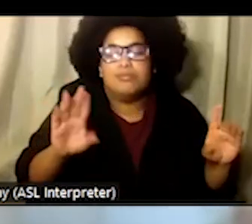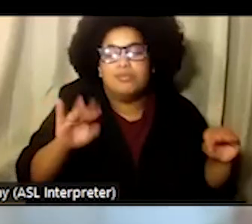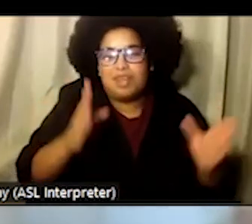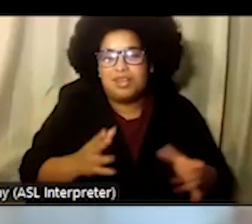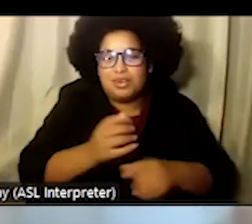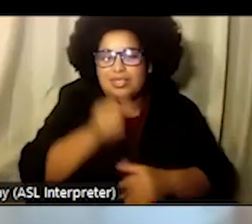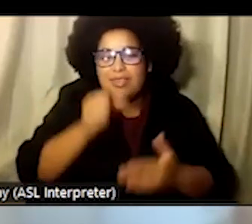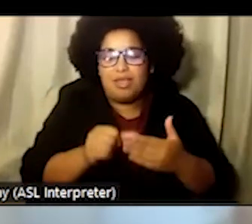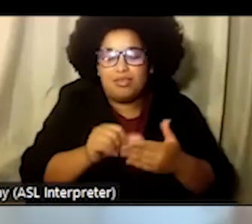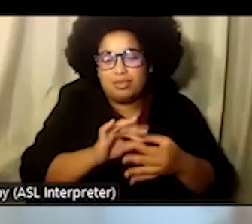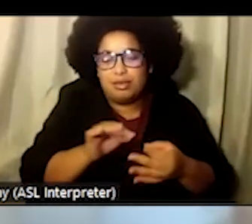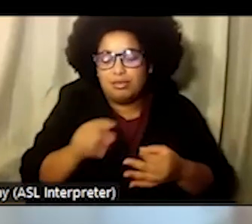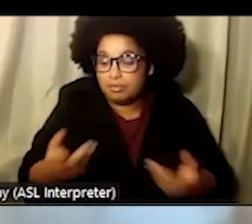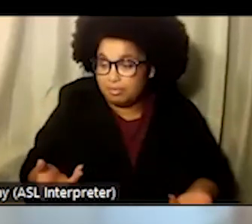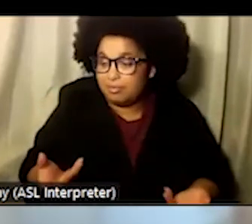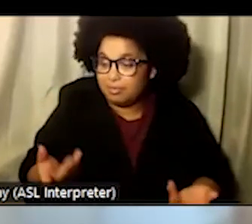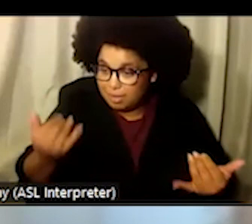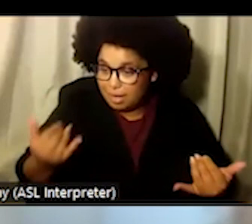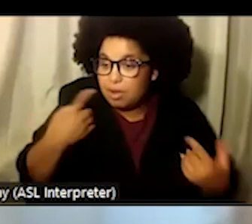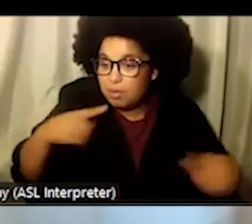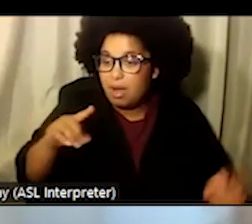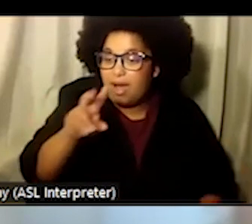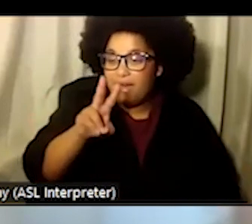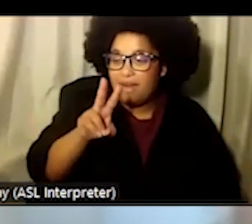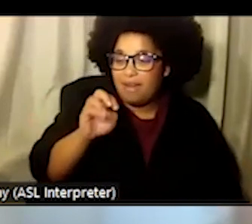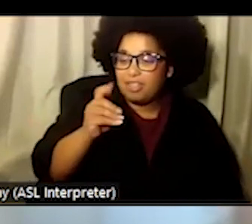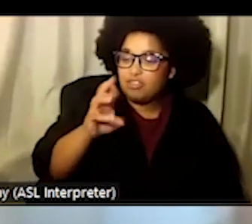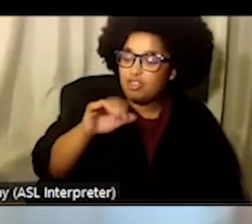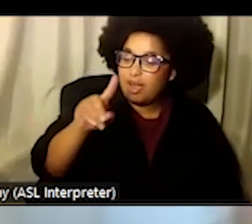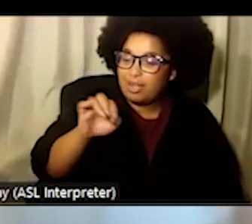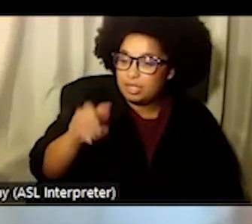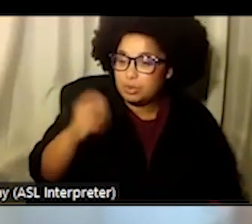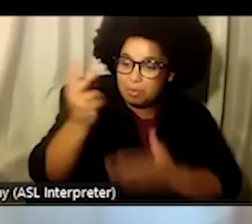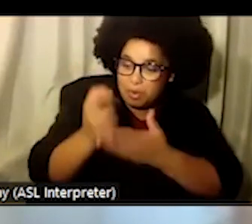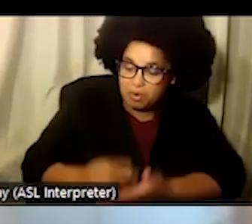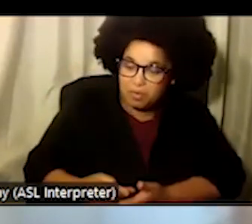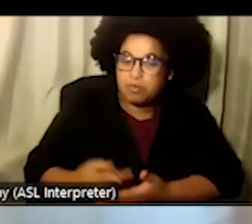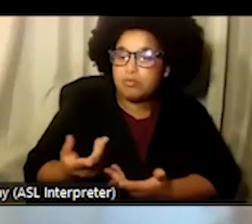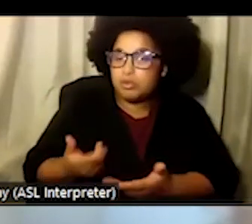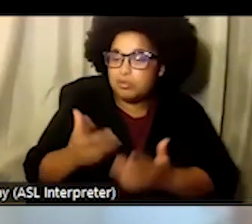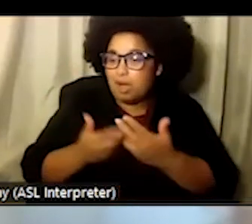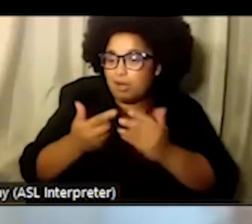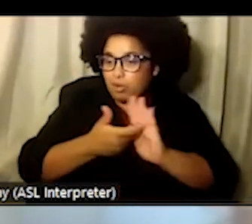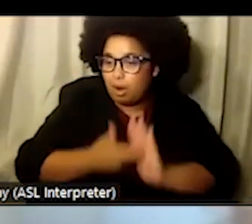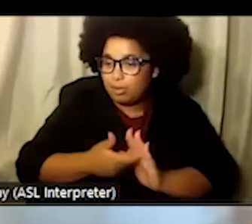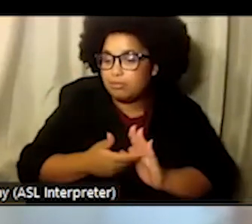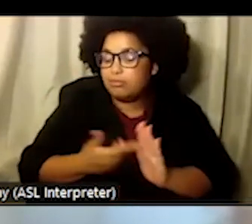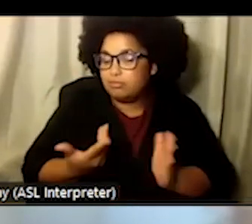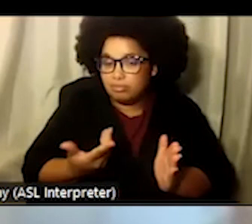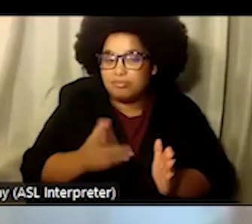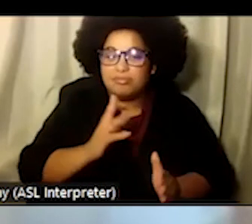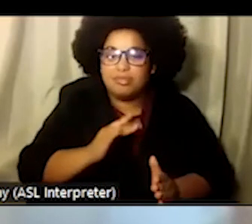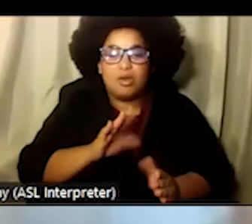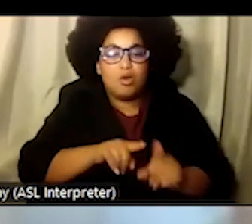a letter saying that they are now vendorized for that service and they can begin providing services. They'll also get additional information that